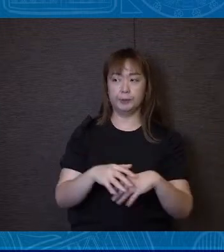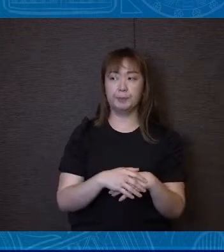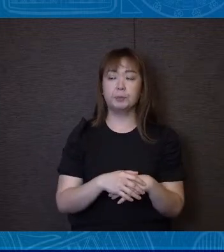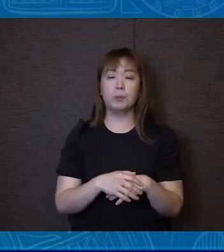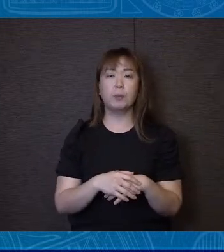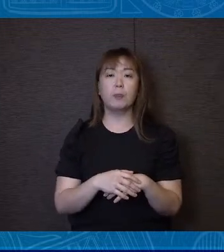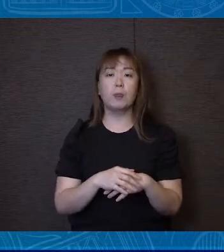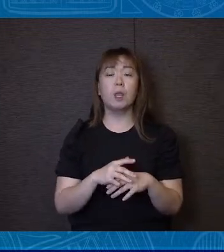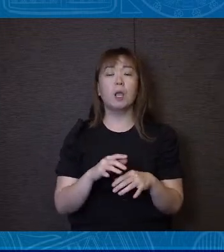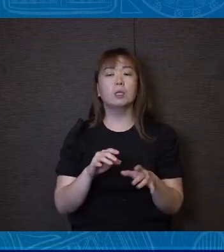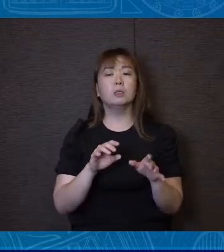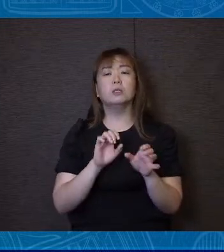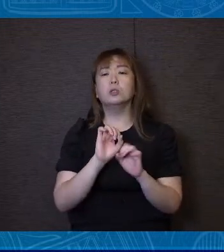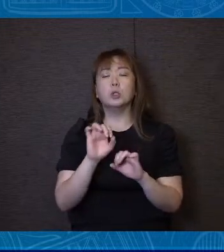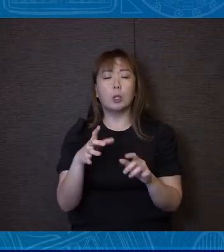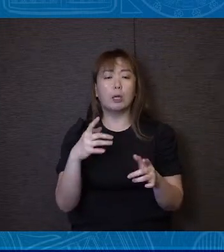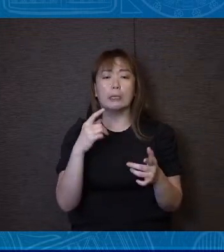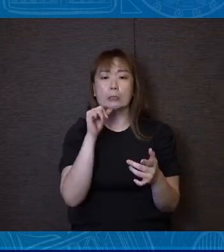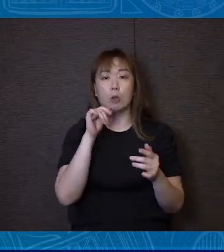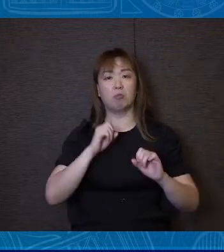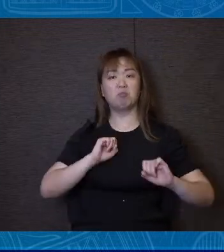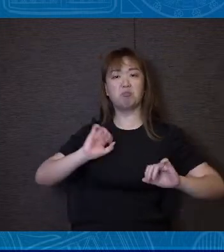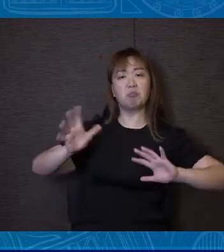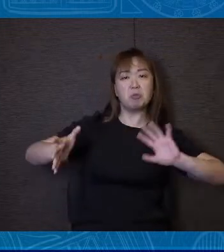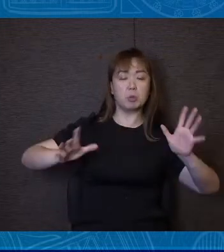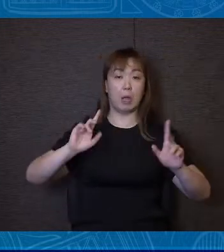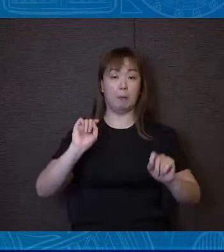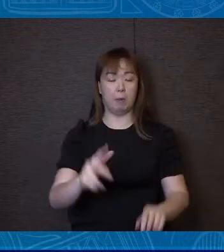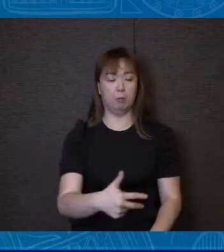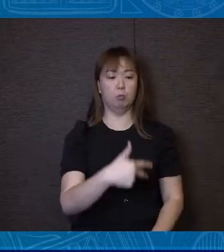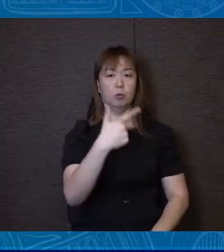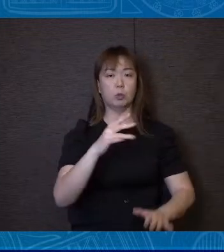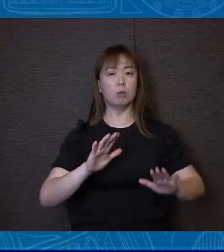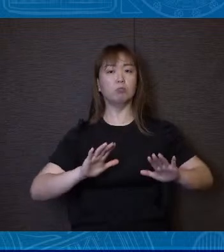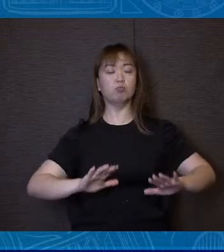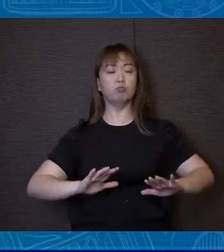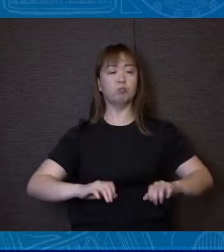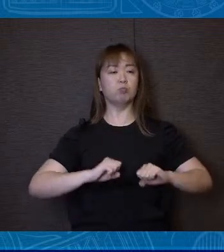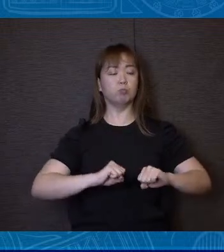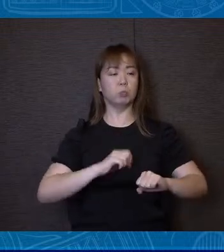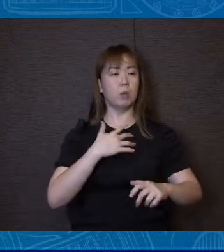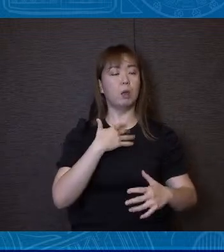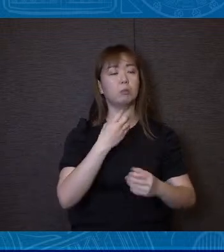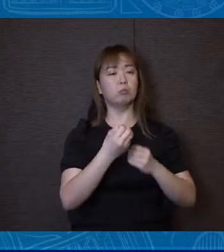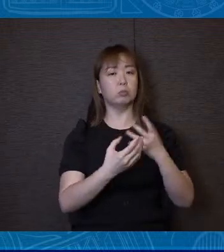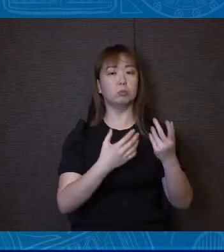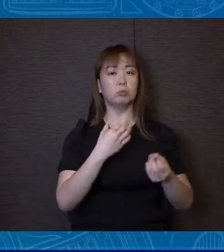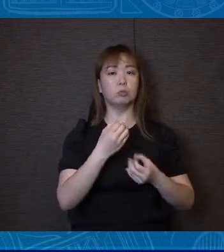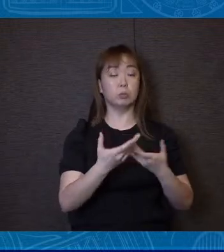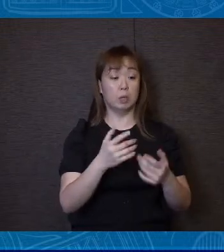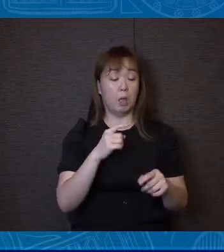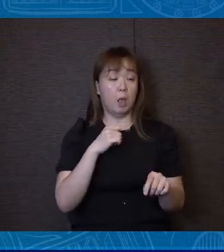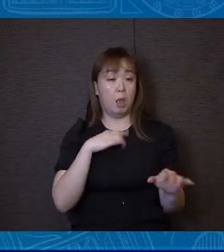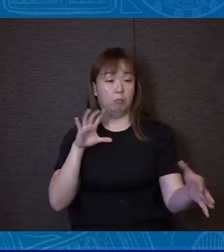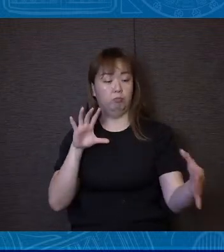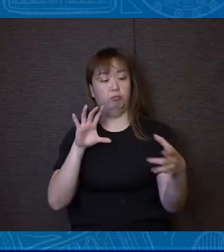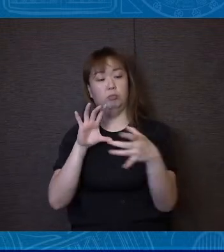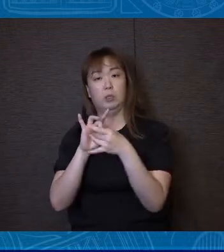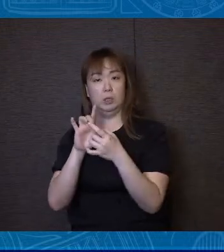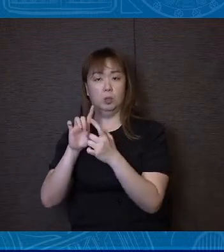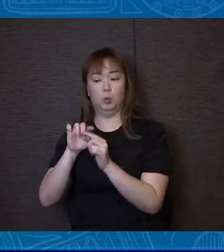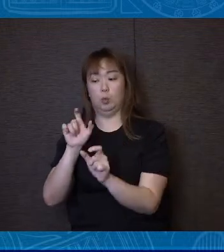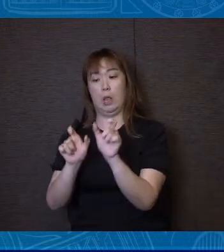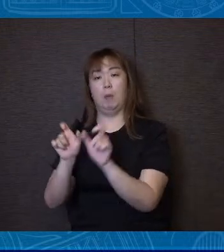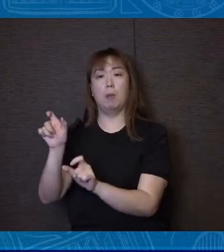so rather than sort of a very flashy professional animation or a video, it was someone they could relate to that they really felt was,